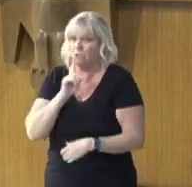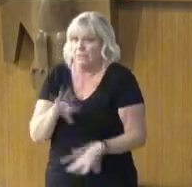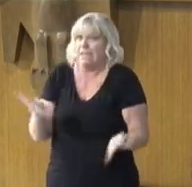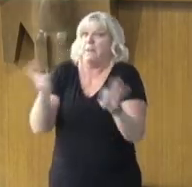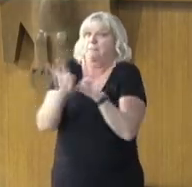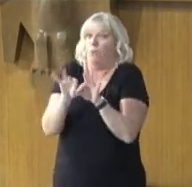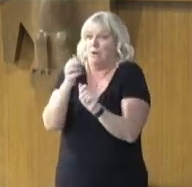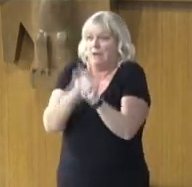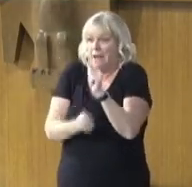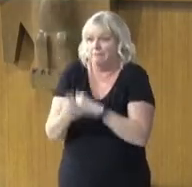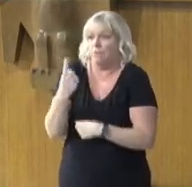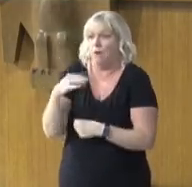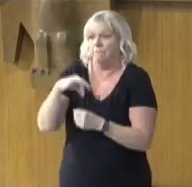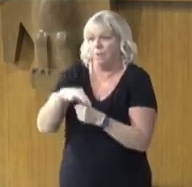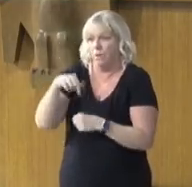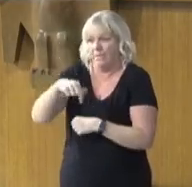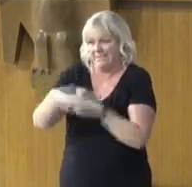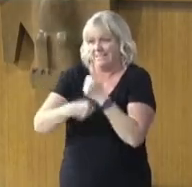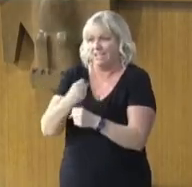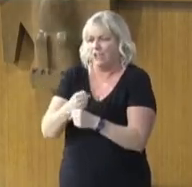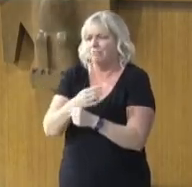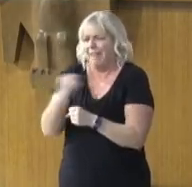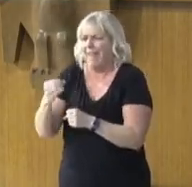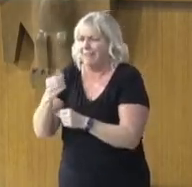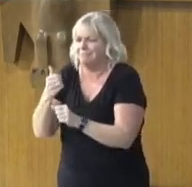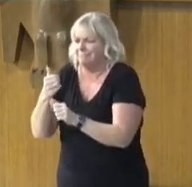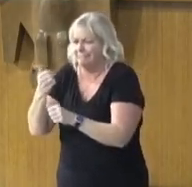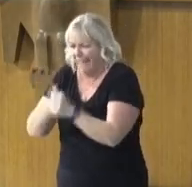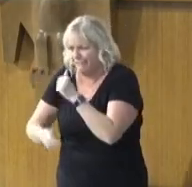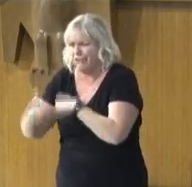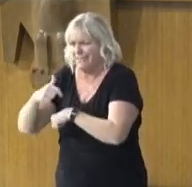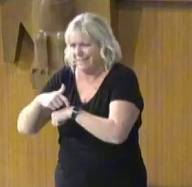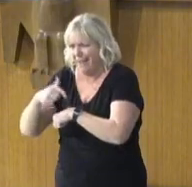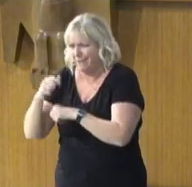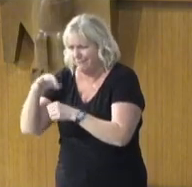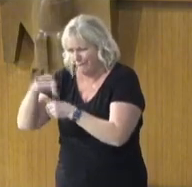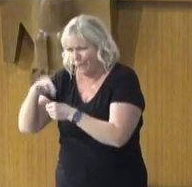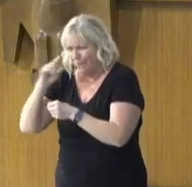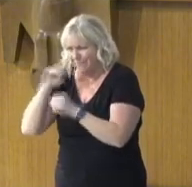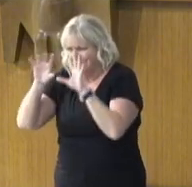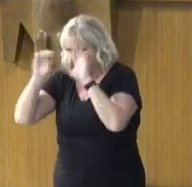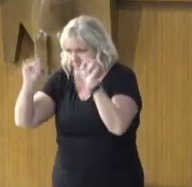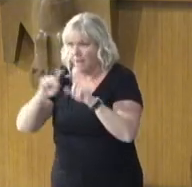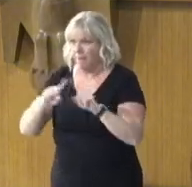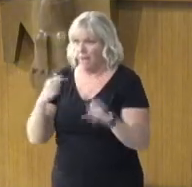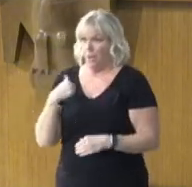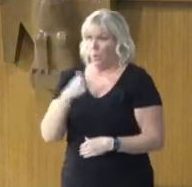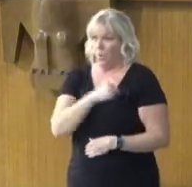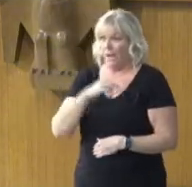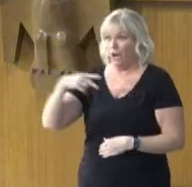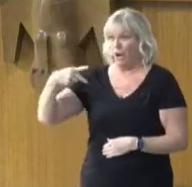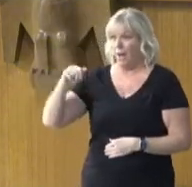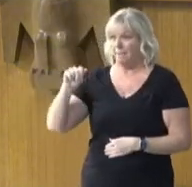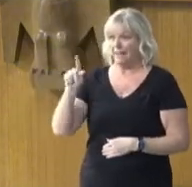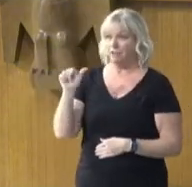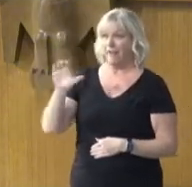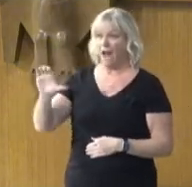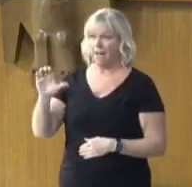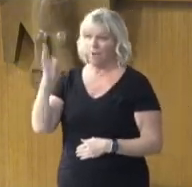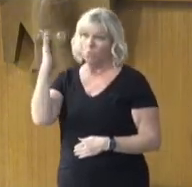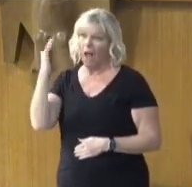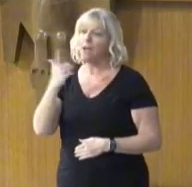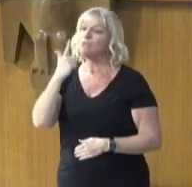everyone to vote this year and every year. But you can see that we're very patriotic people because we are wearing red, white, and blue today.